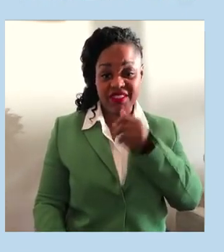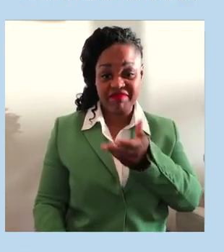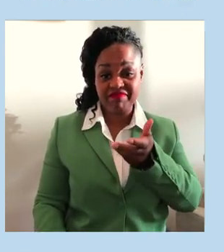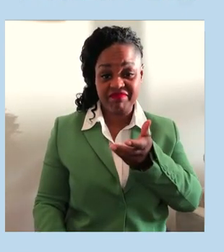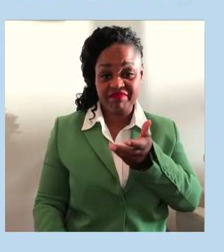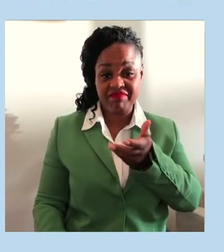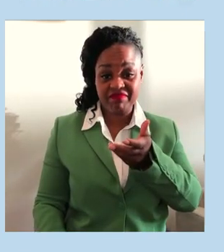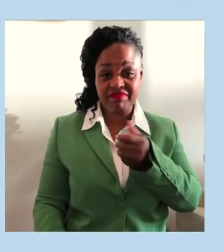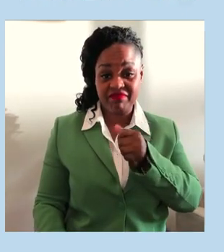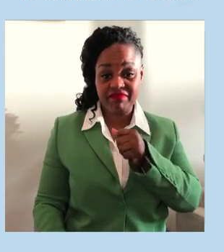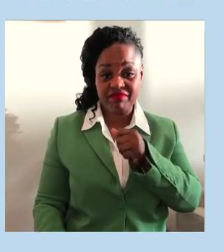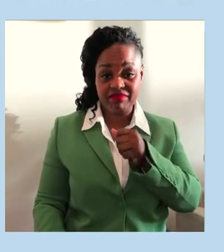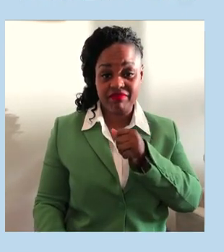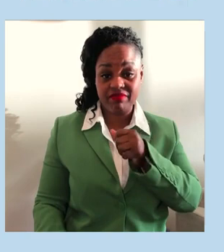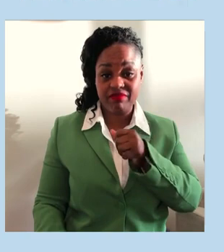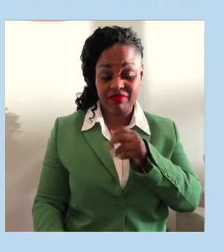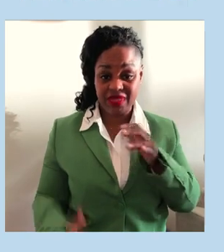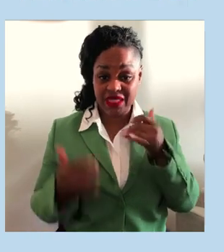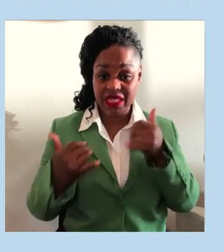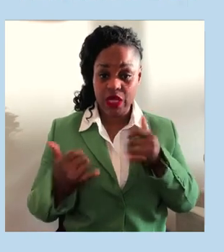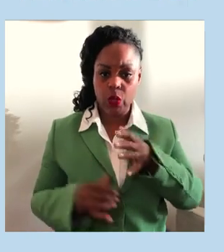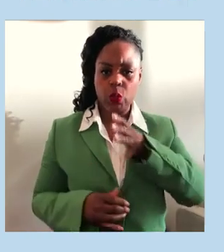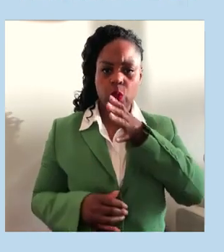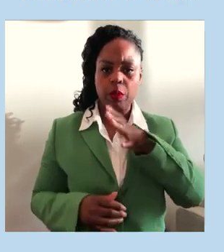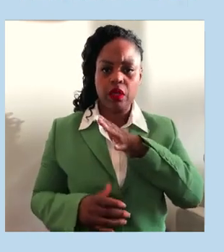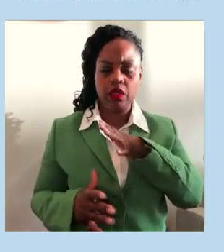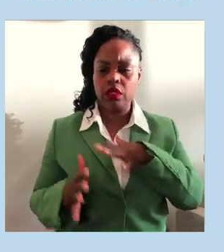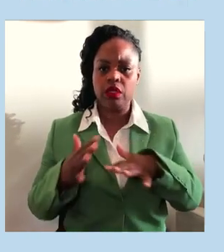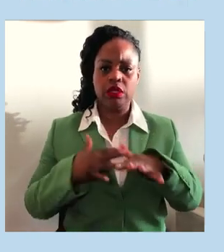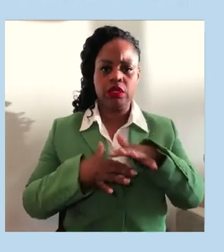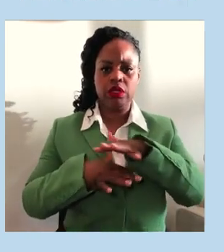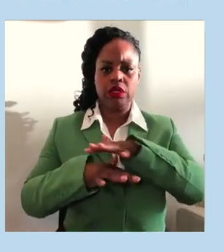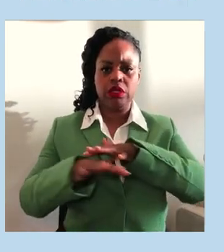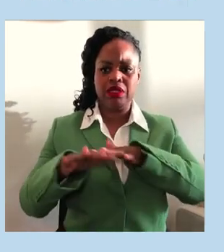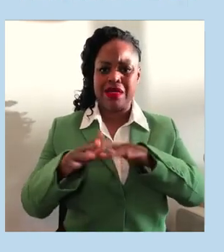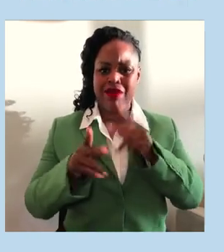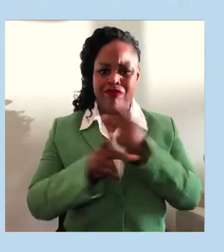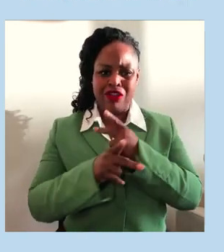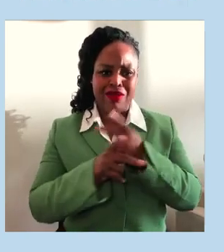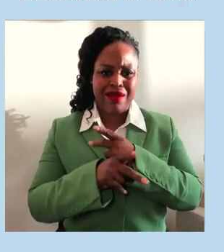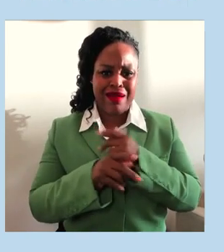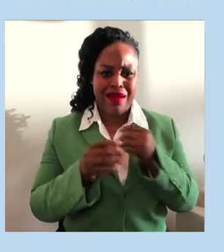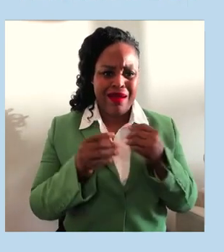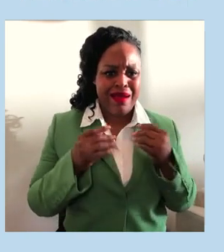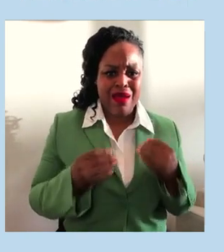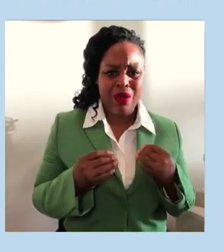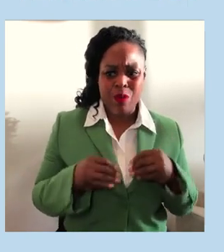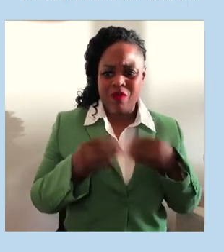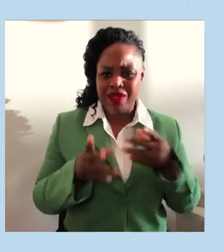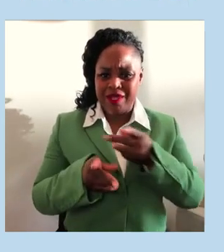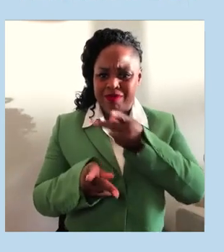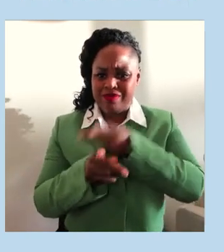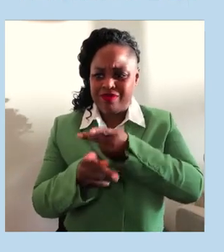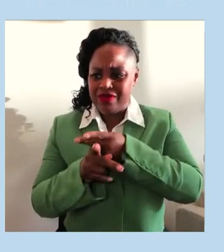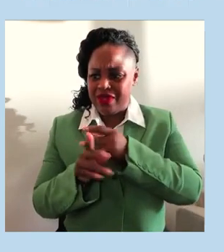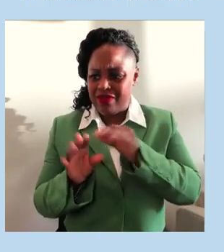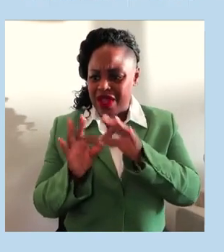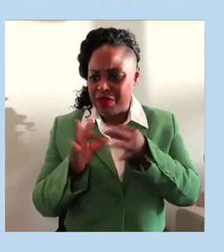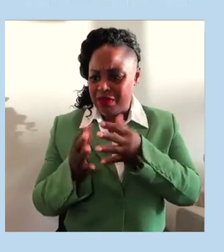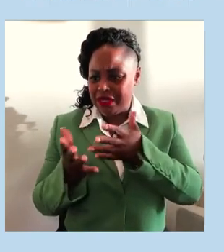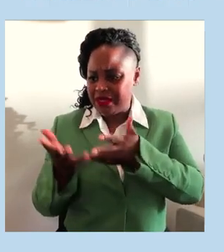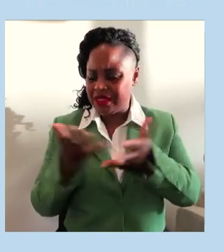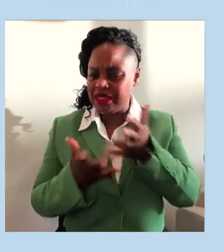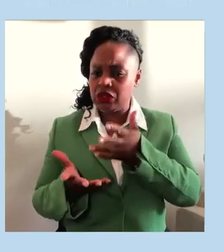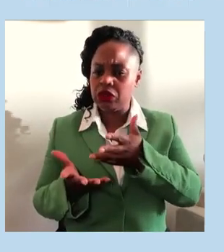in a position of figuring out how to provide for their rump families, since the husbands, the sons, the